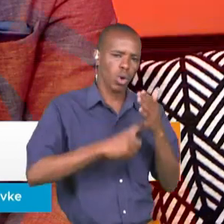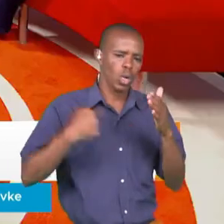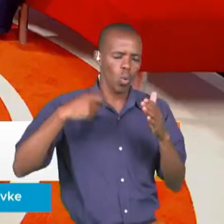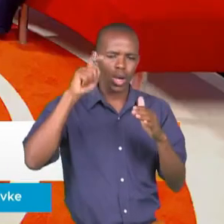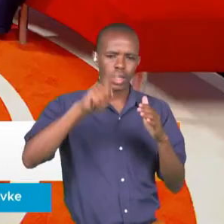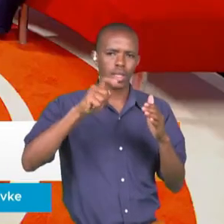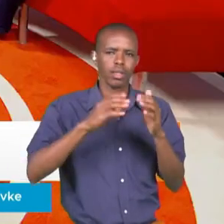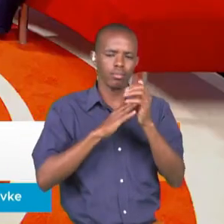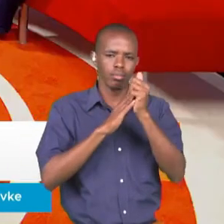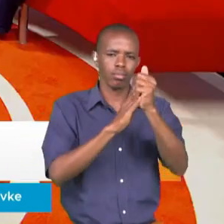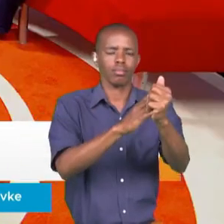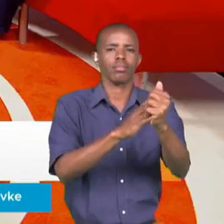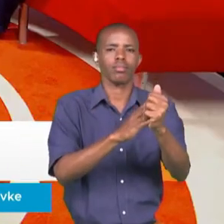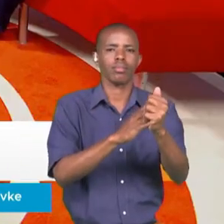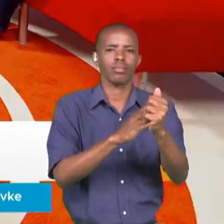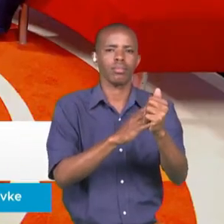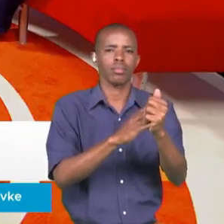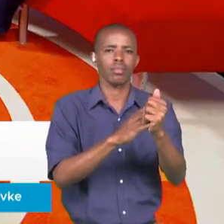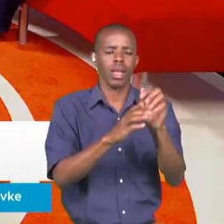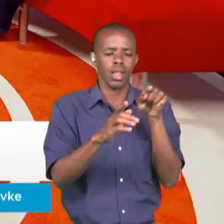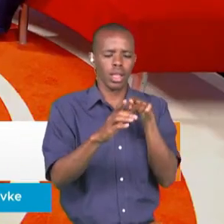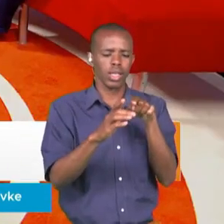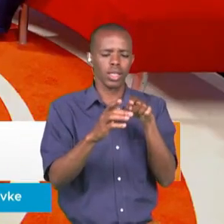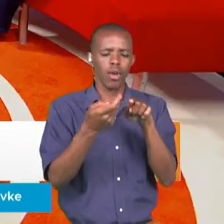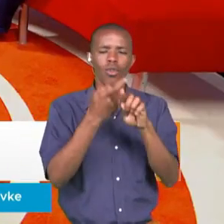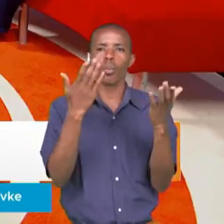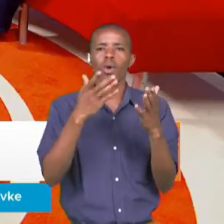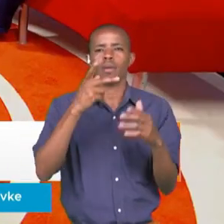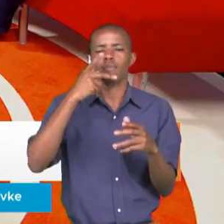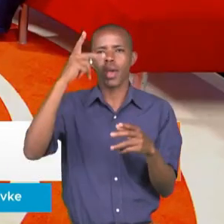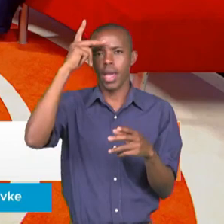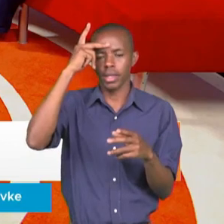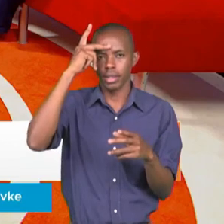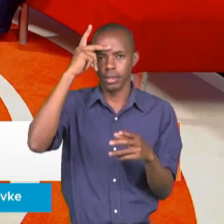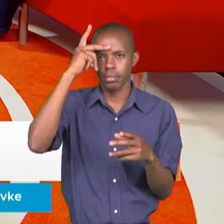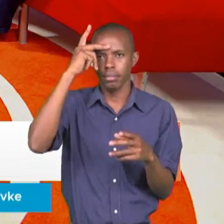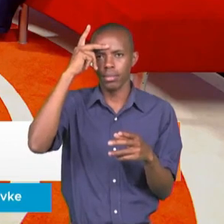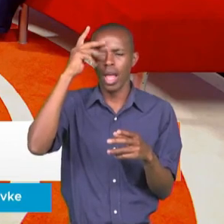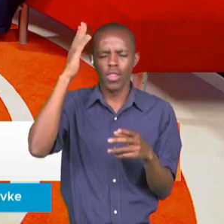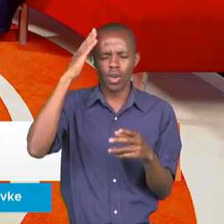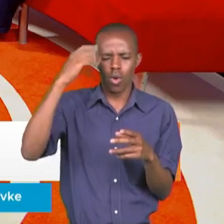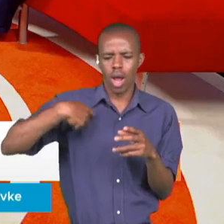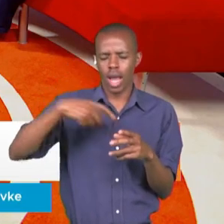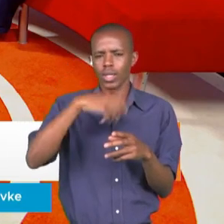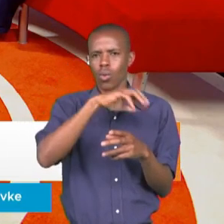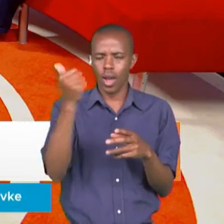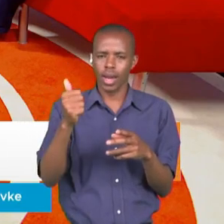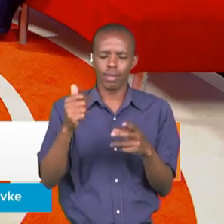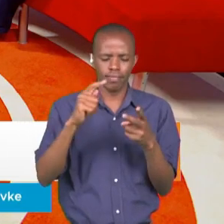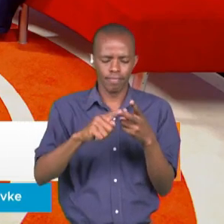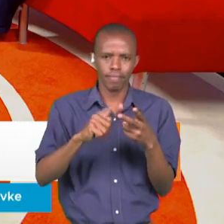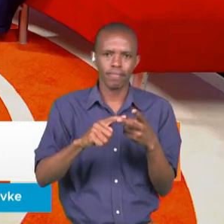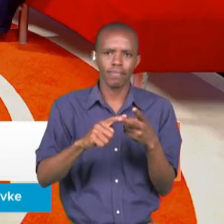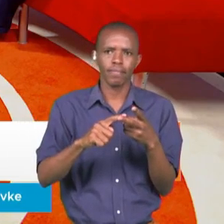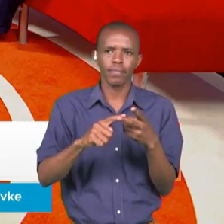Mm-hmm. And this guidance will come from our parents. Our parents know us very well. This guidance will come